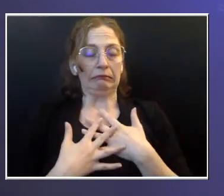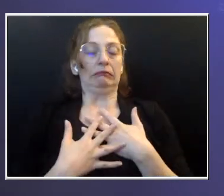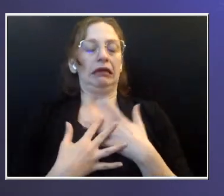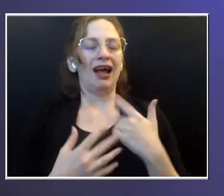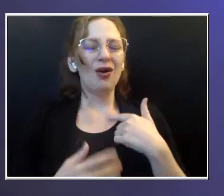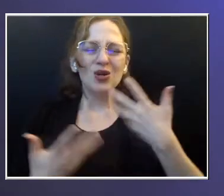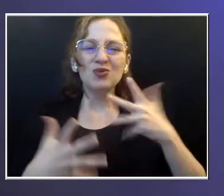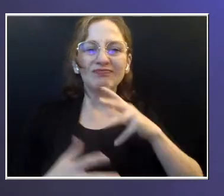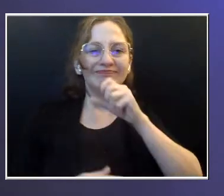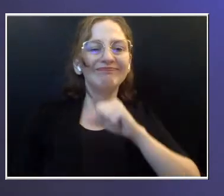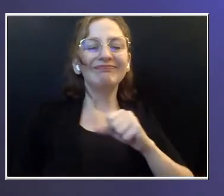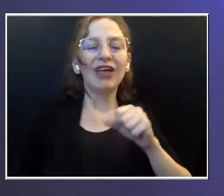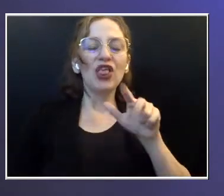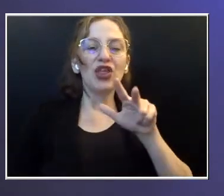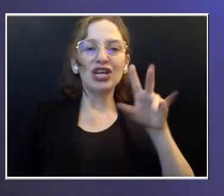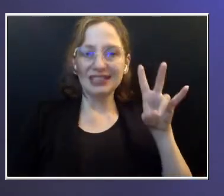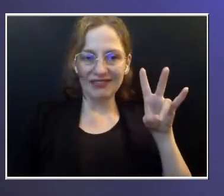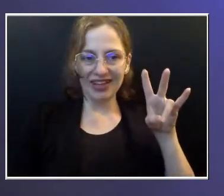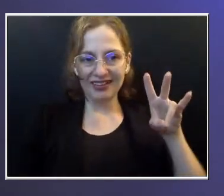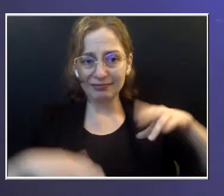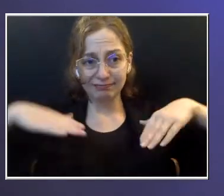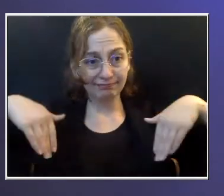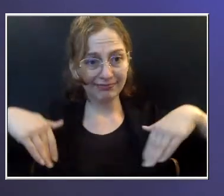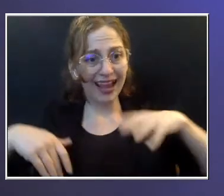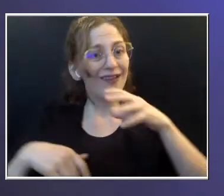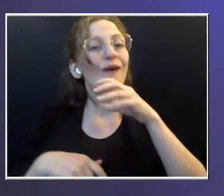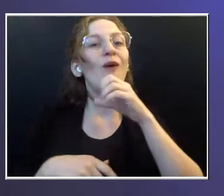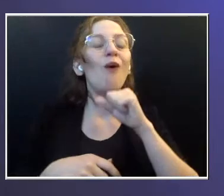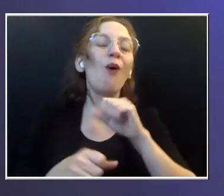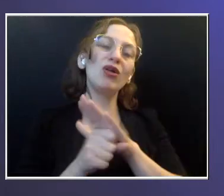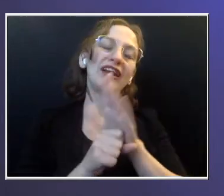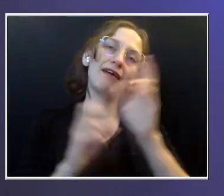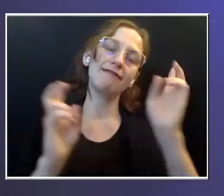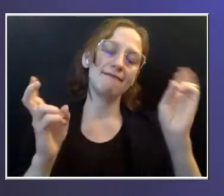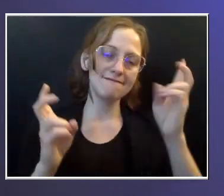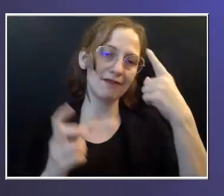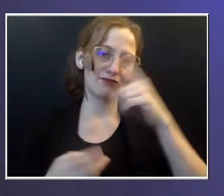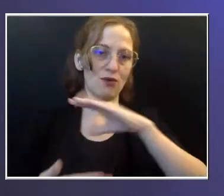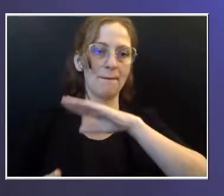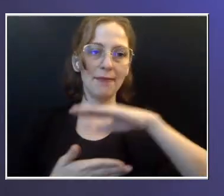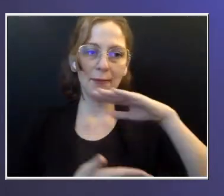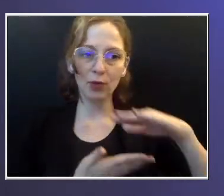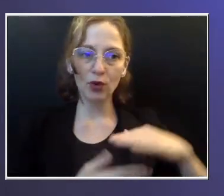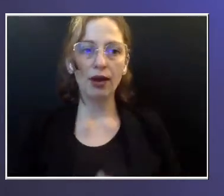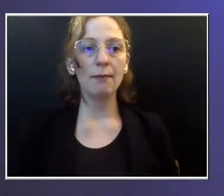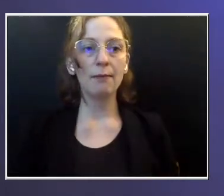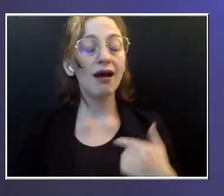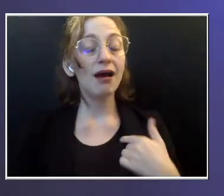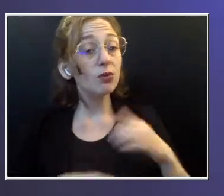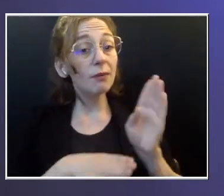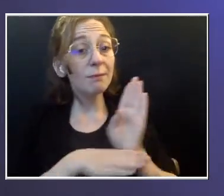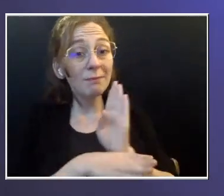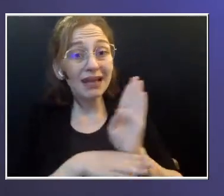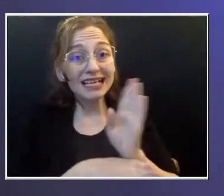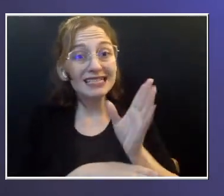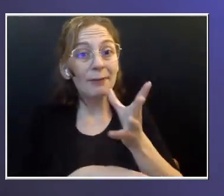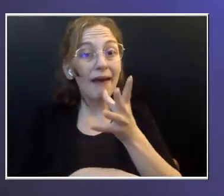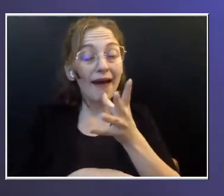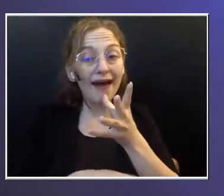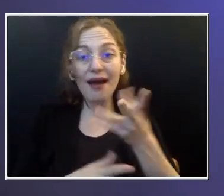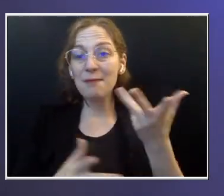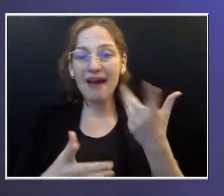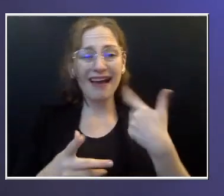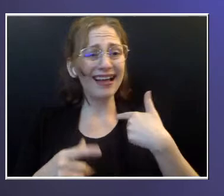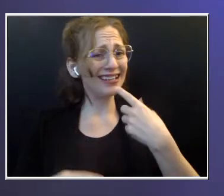needed a mammogram. So for me and a busy mom, I was like, I don't have time for mammogram. I needed this boob put back together right away. Makes